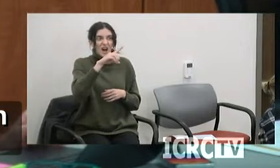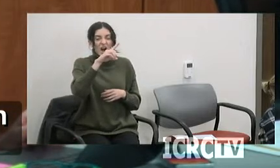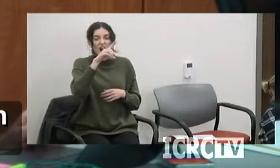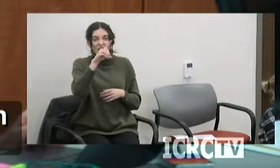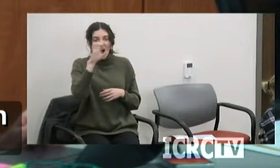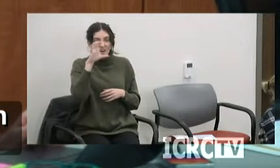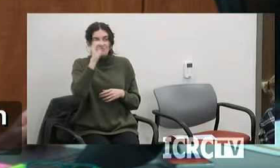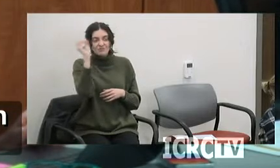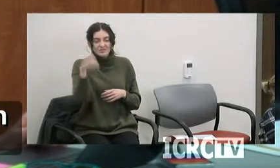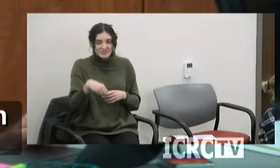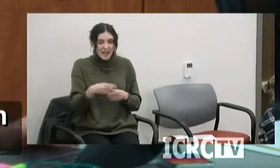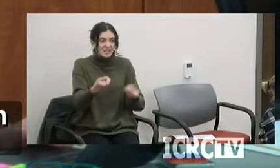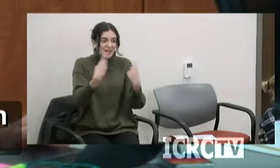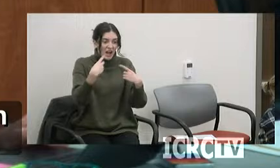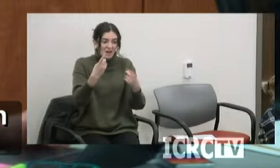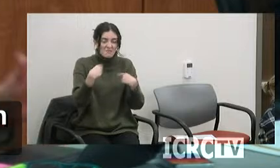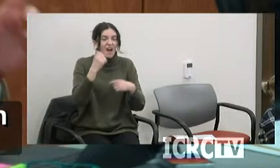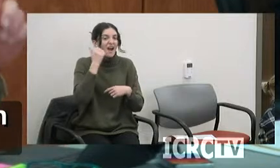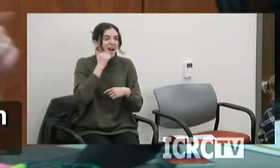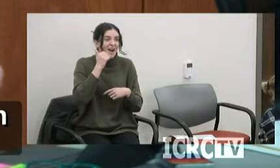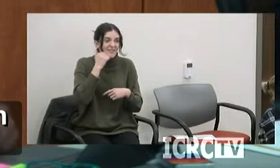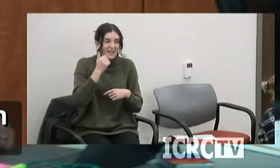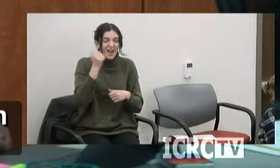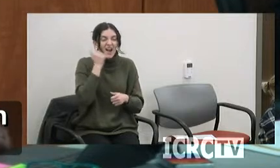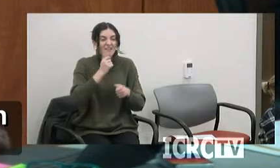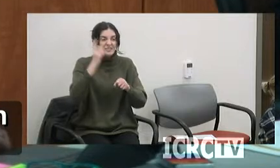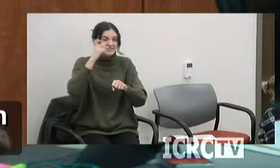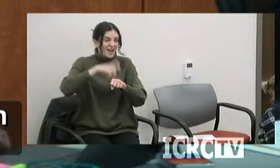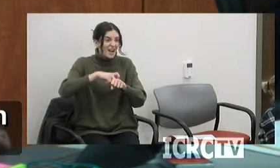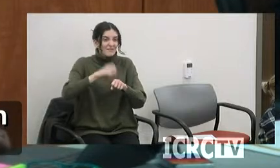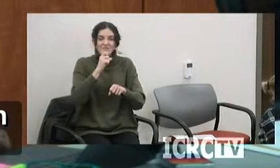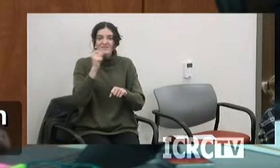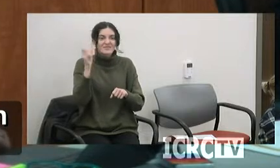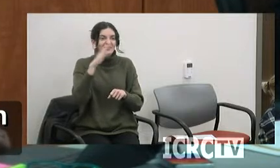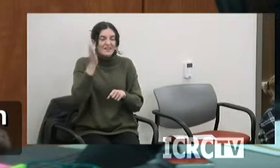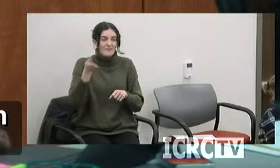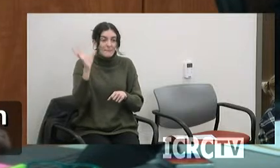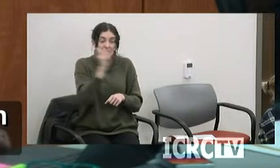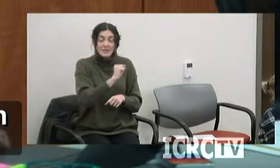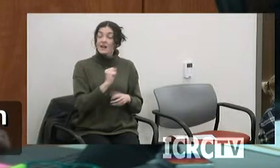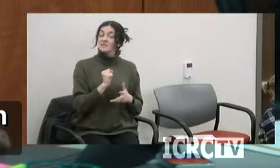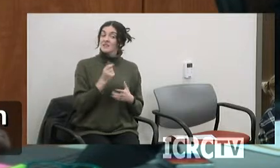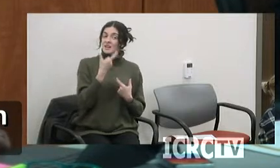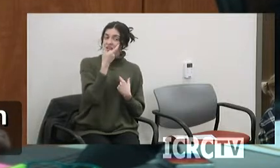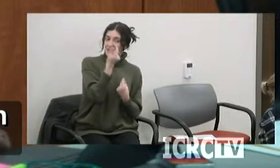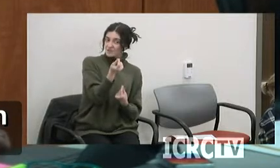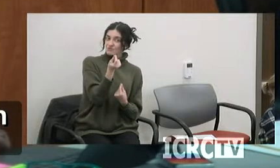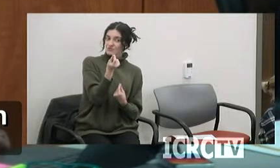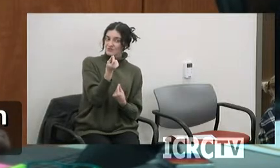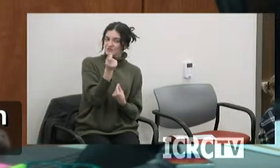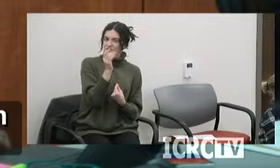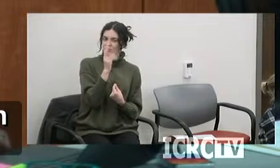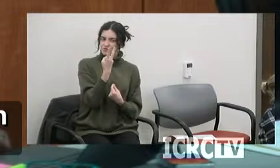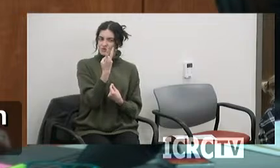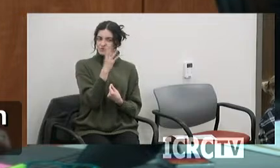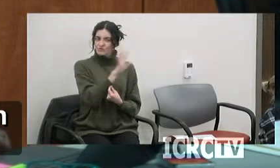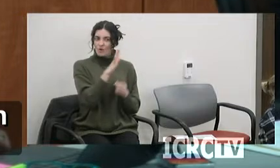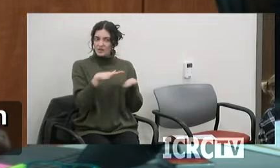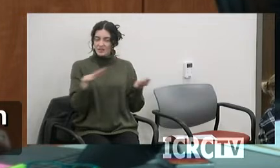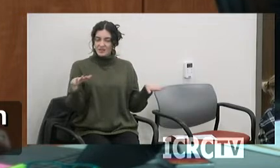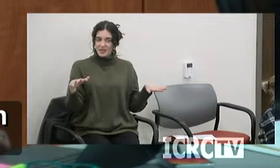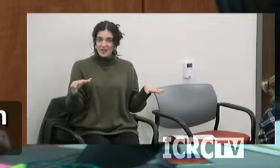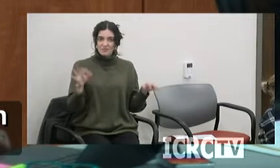100% record attendance, right? And what's interesting fact about that is I believe 2 of your kids had perfect attendance going through school. Is that